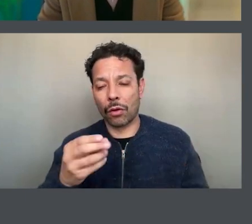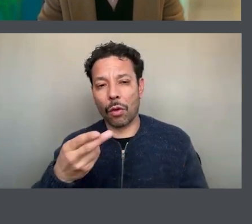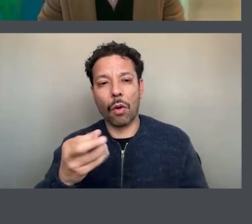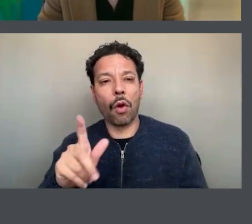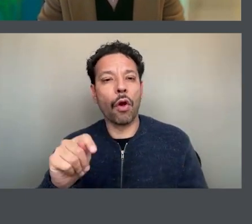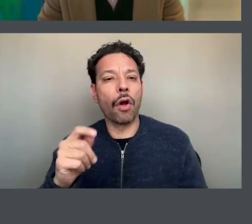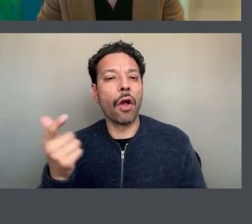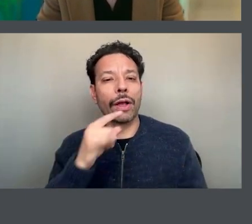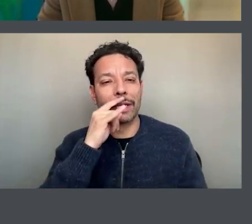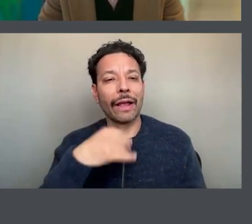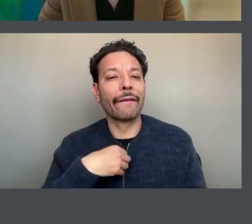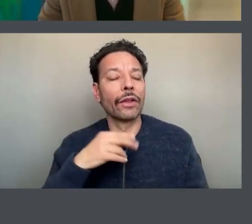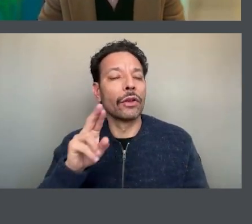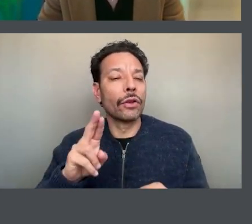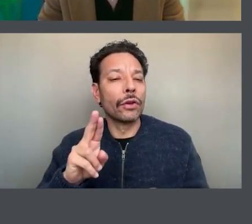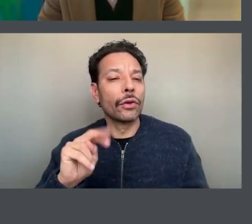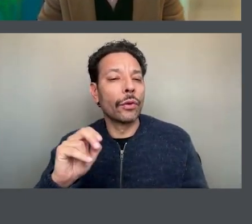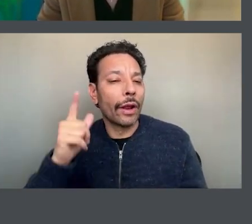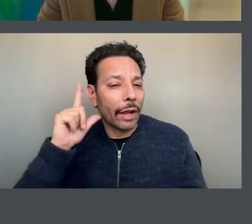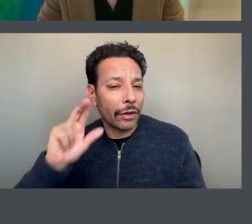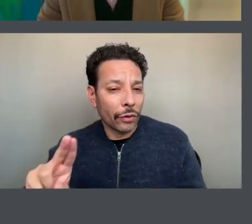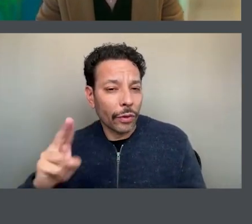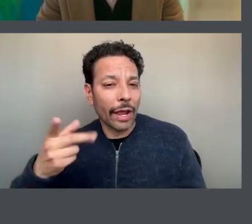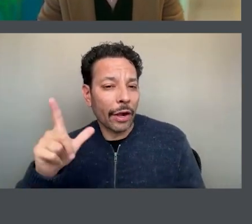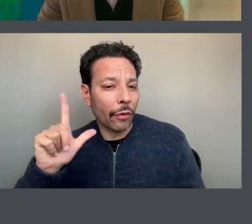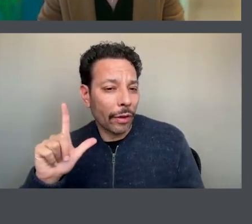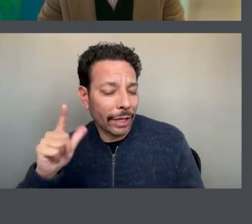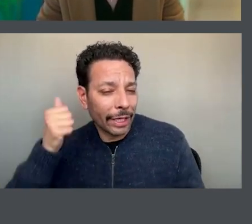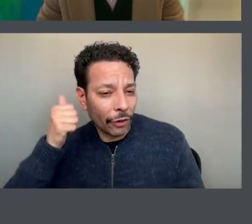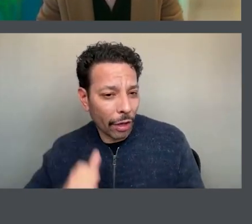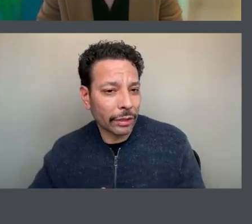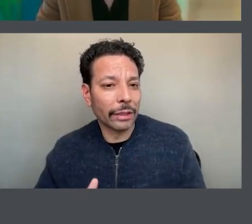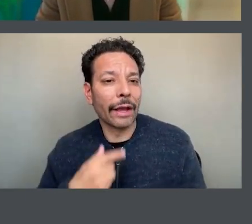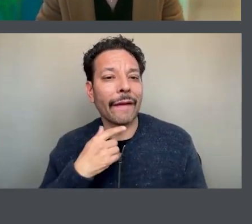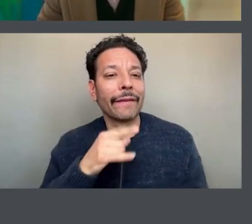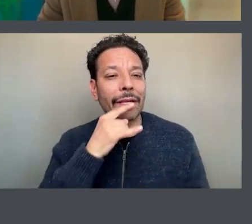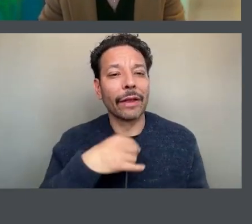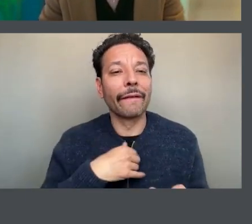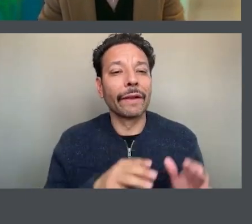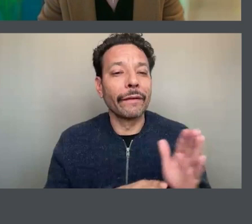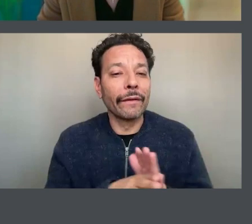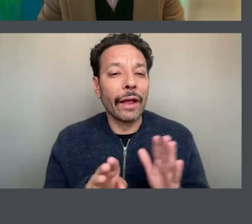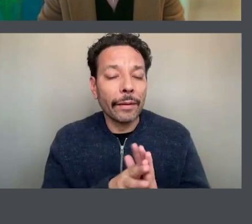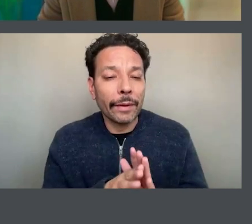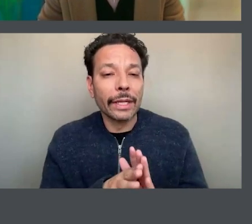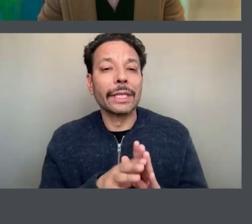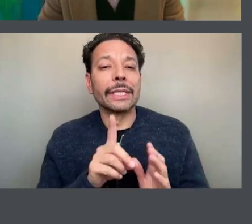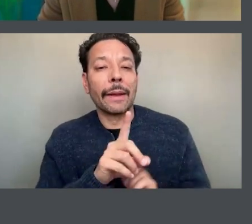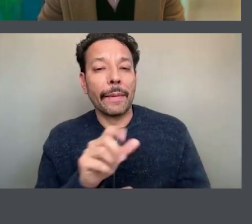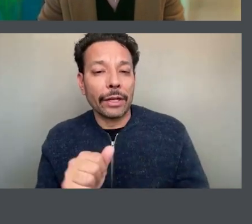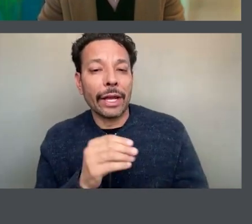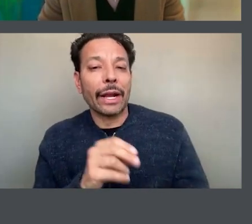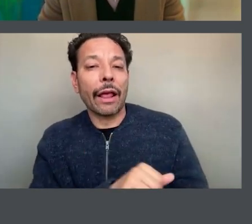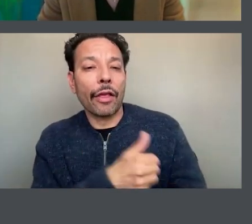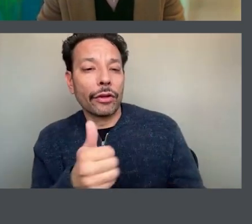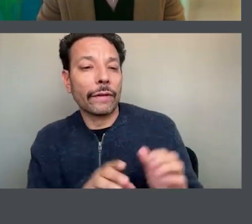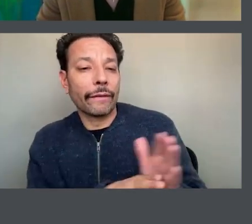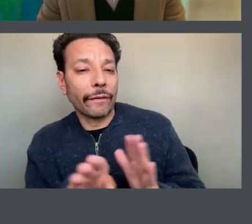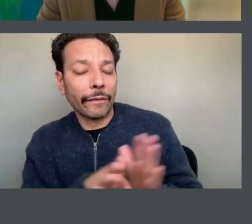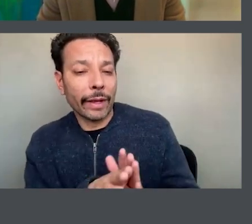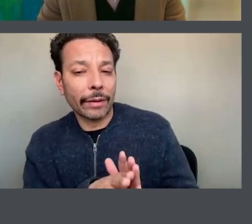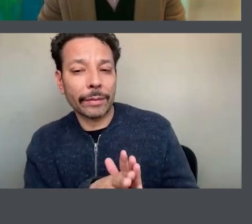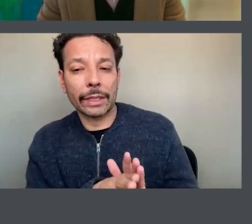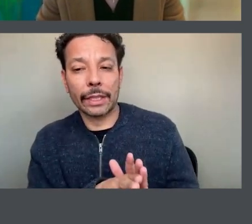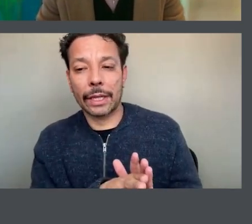of unilateral hearing loss. So it's hard to say how these findings can extrapolate to kids with developmental disabilities and other